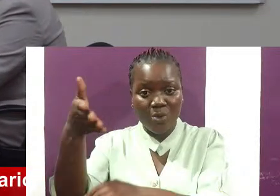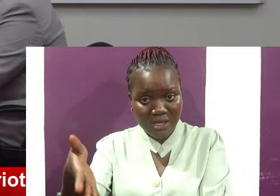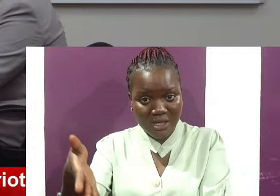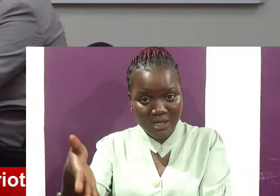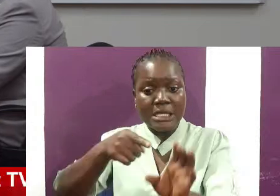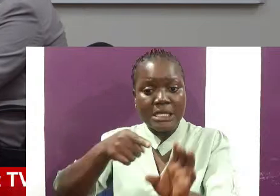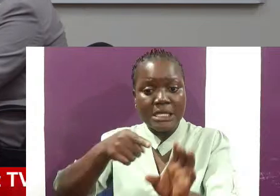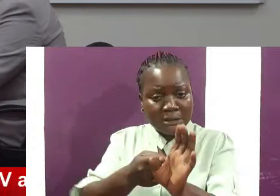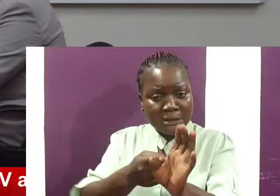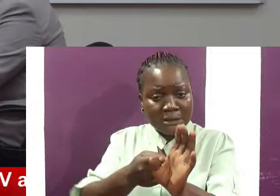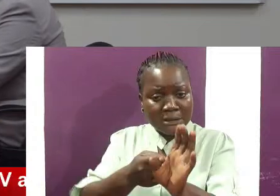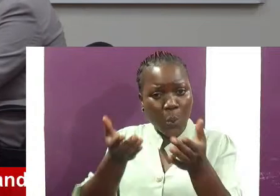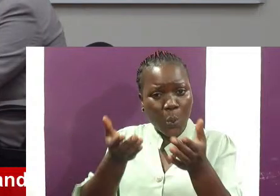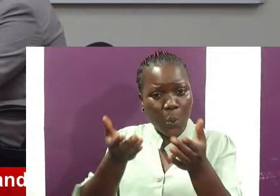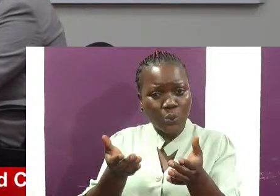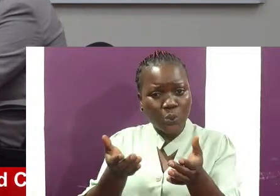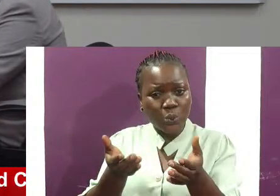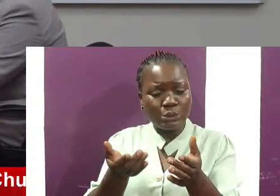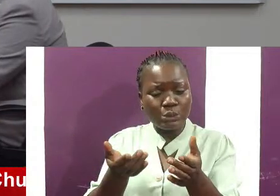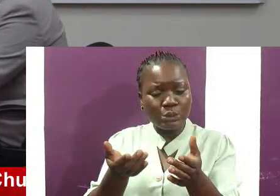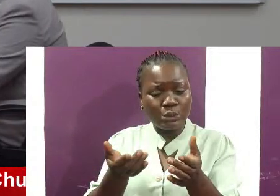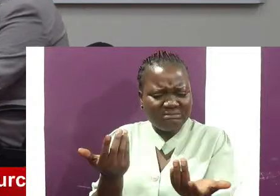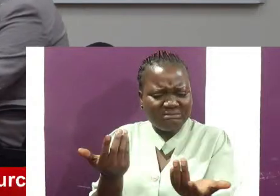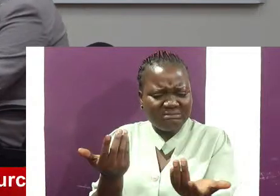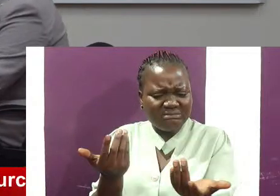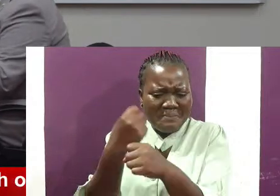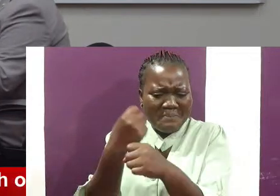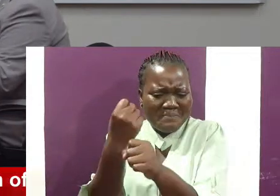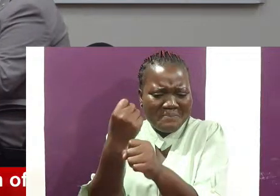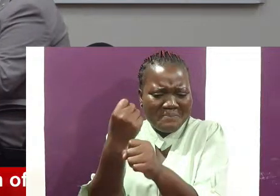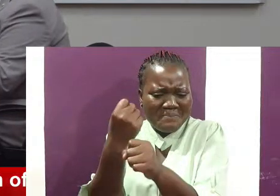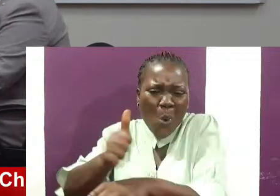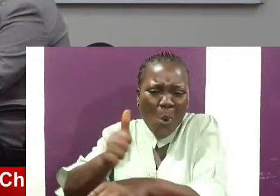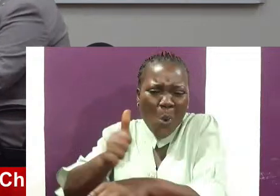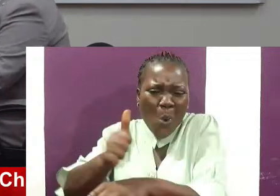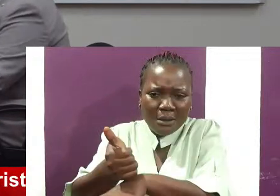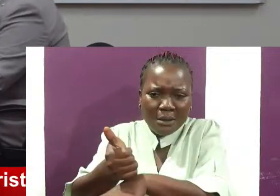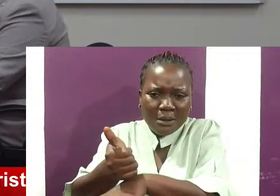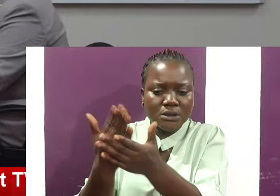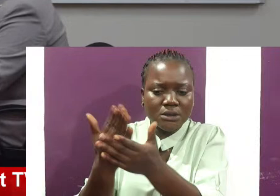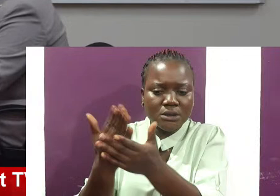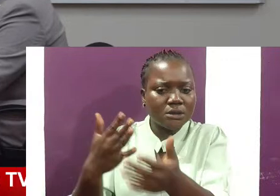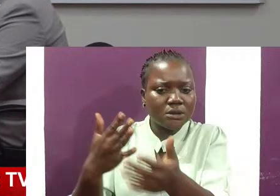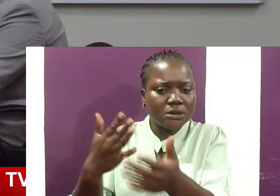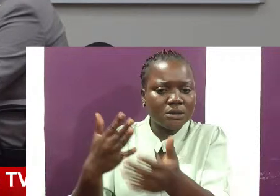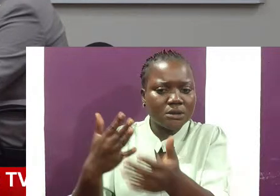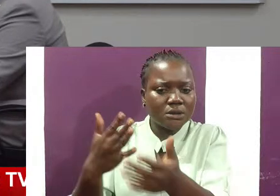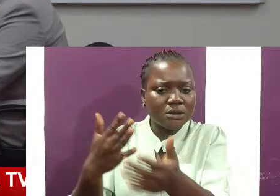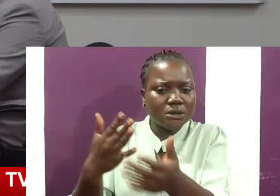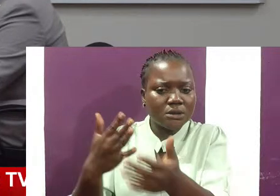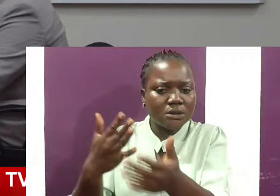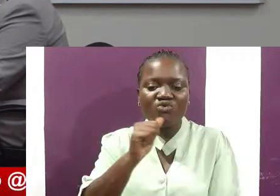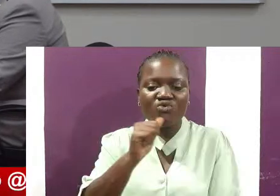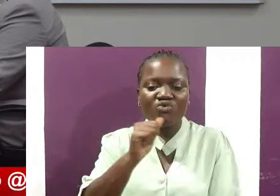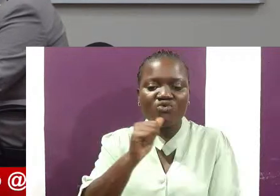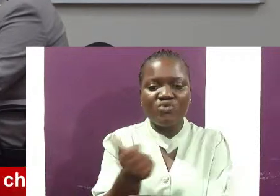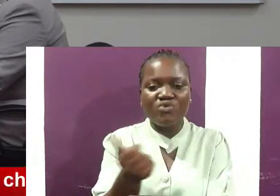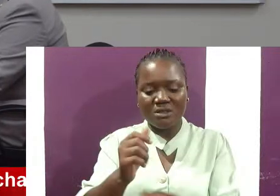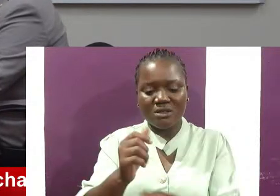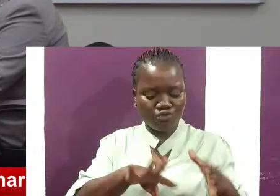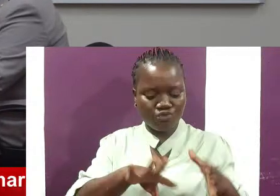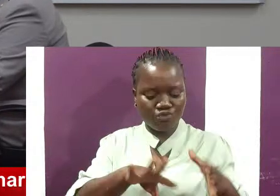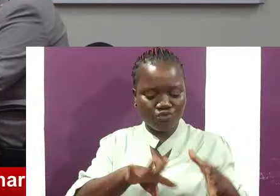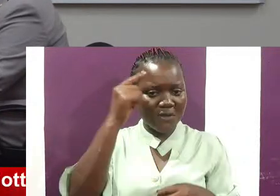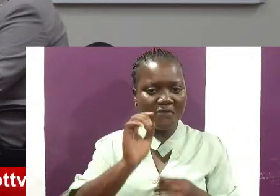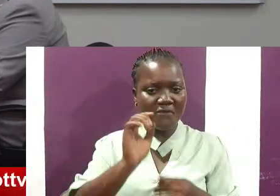they wanted to justify something that they could not prove in Scripture, but they believe that they can. And so they hold and they cling